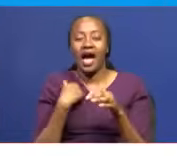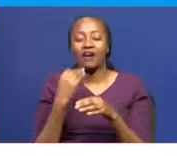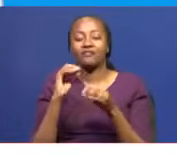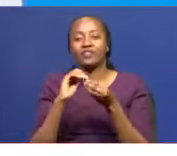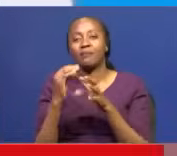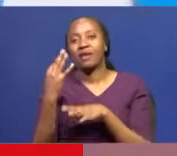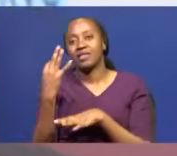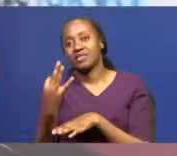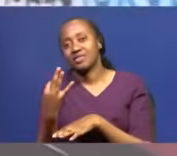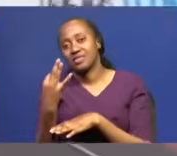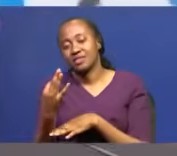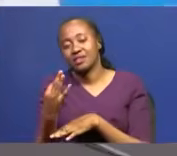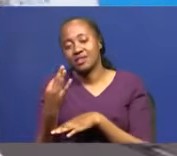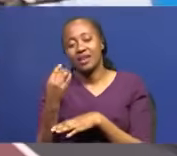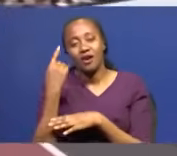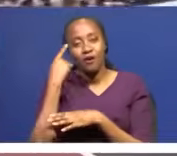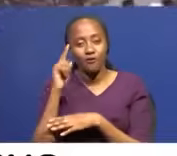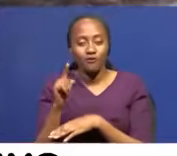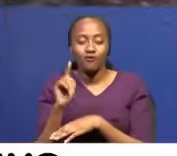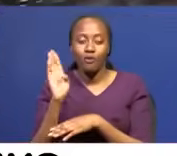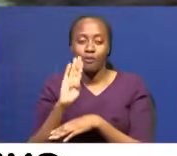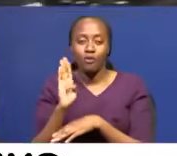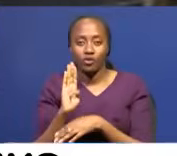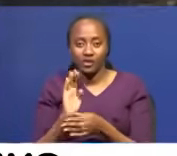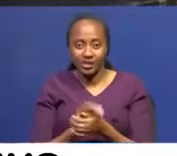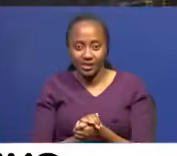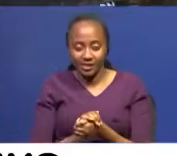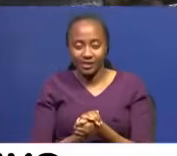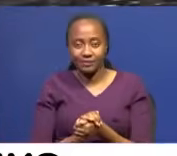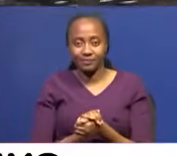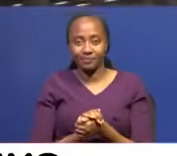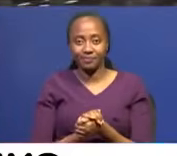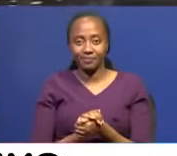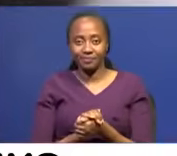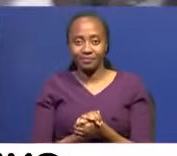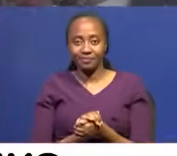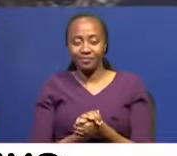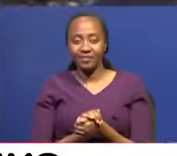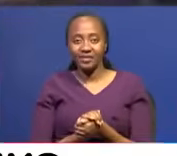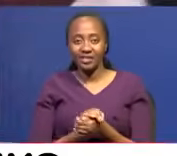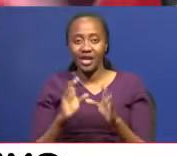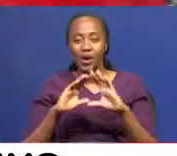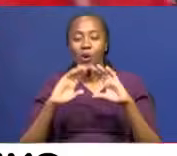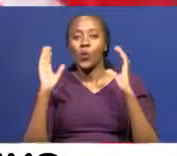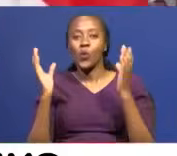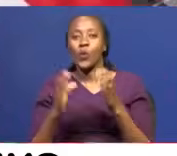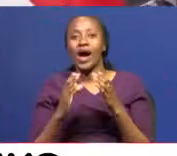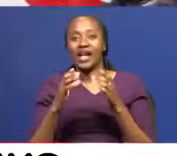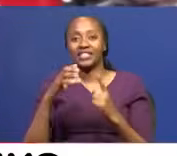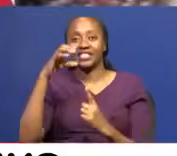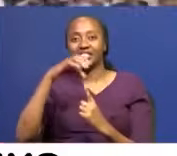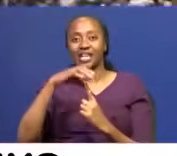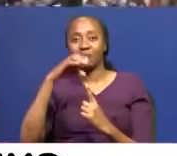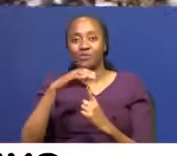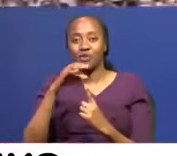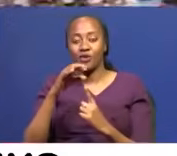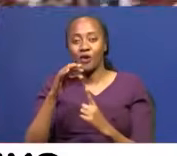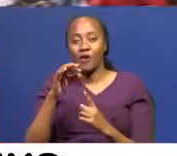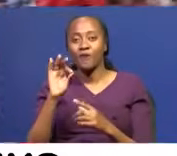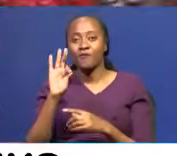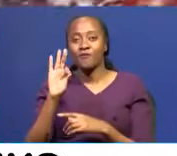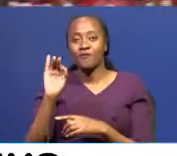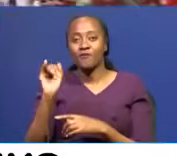minutes 55.16 seconds. Win her 4th World Championship title. Faith Kipyegon now tied